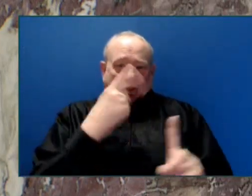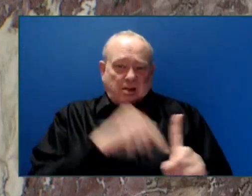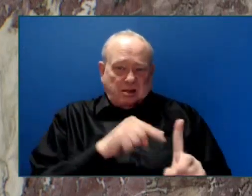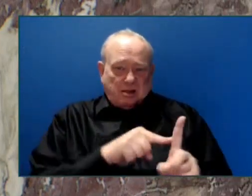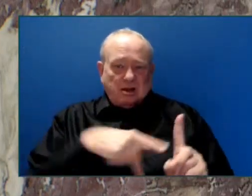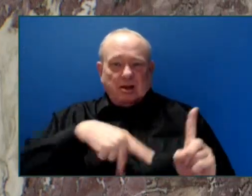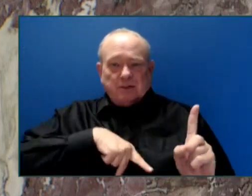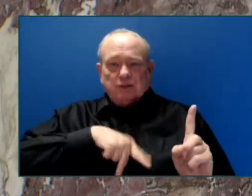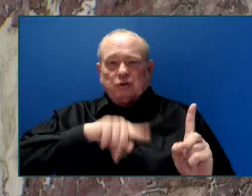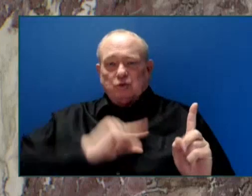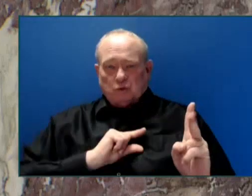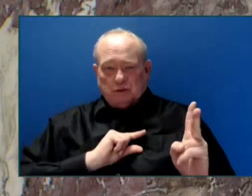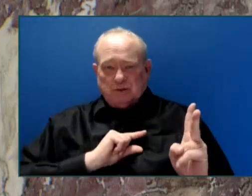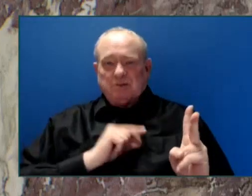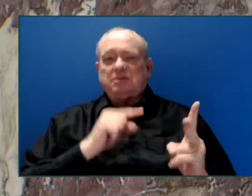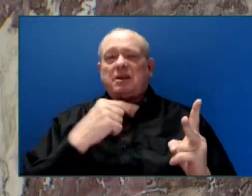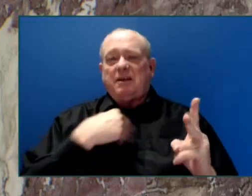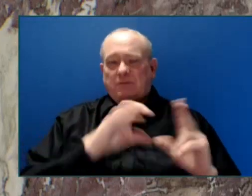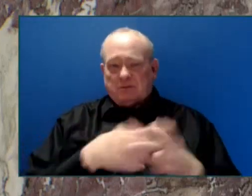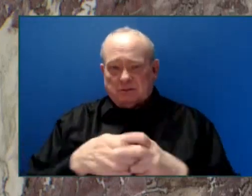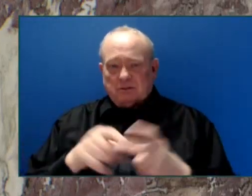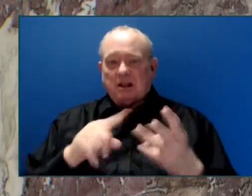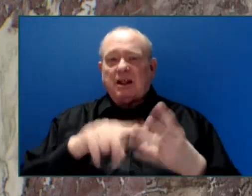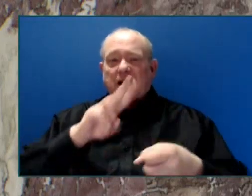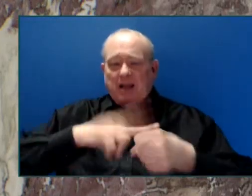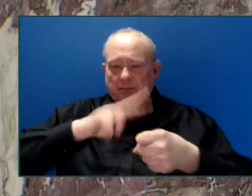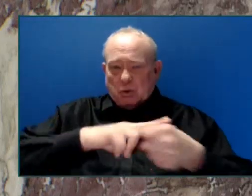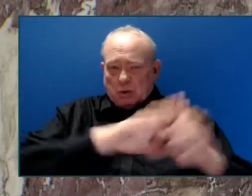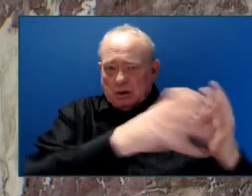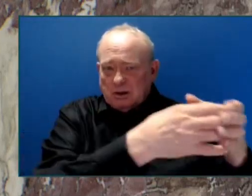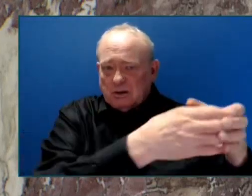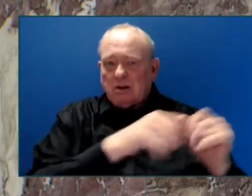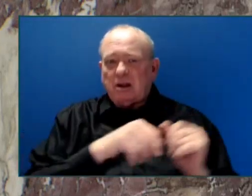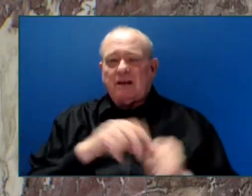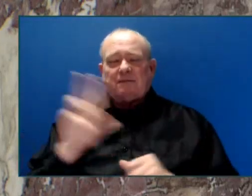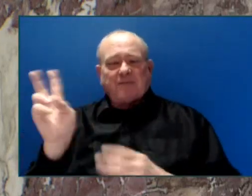Nanaimo, along with Vancouver, along with Terrace,